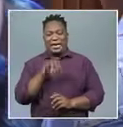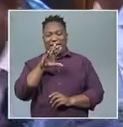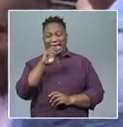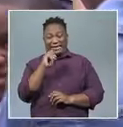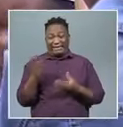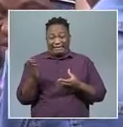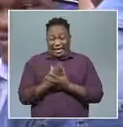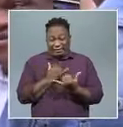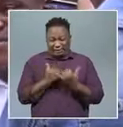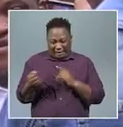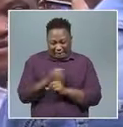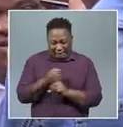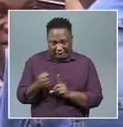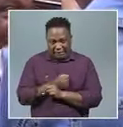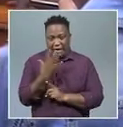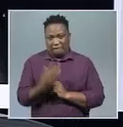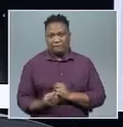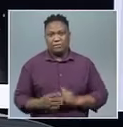sex-related charges.